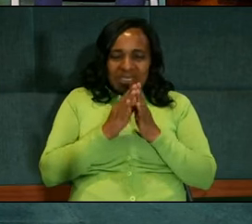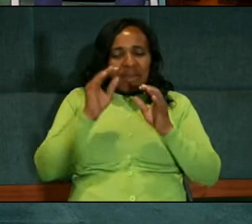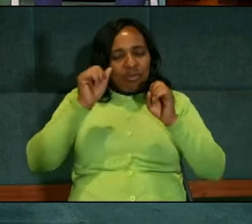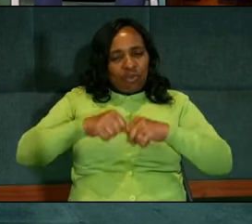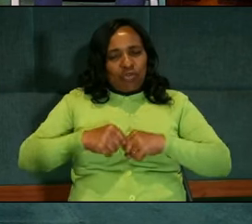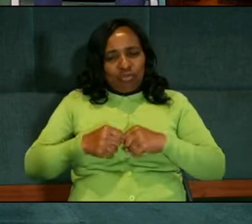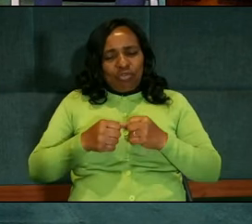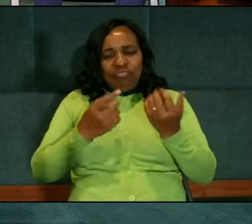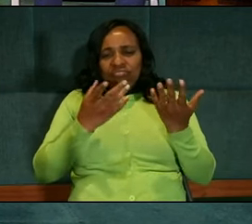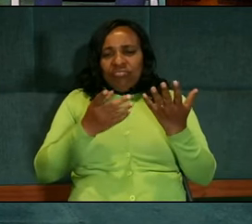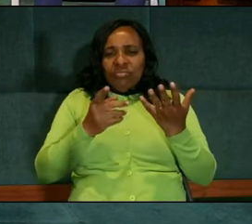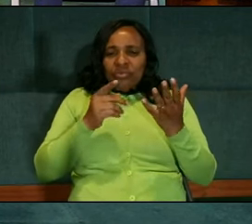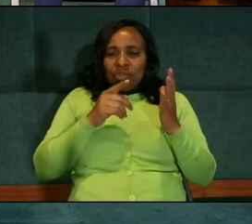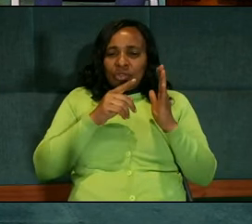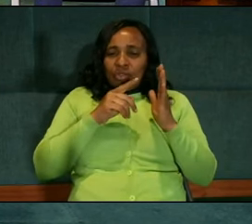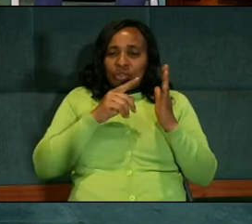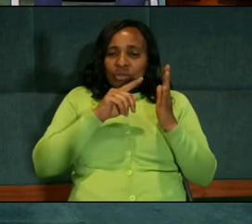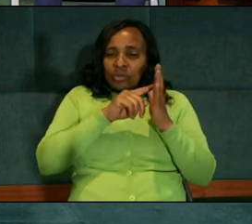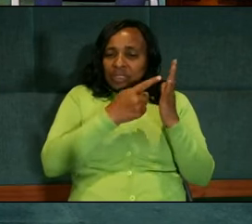you list at least